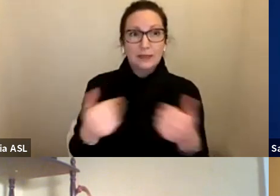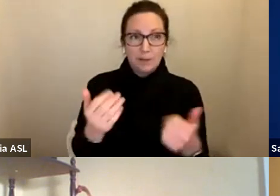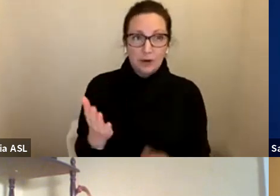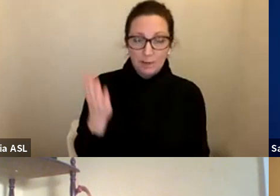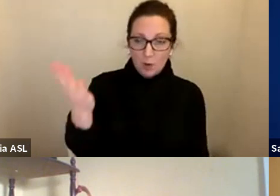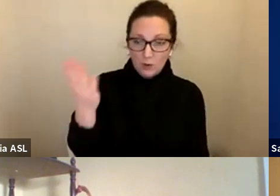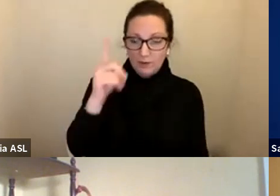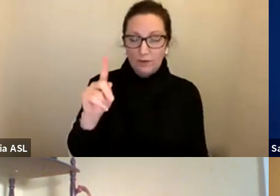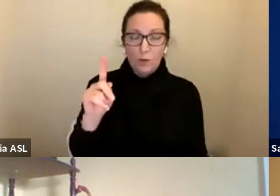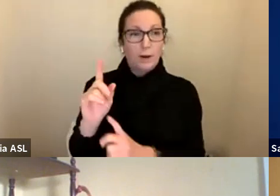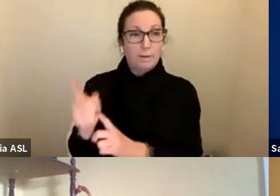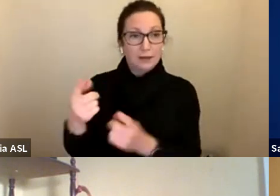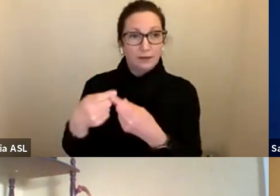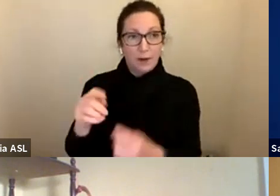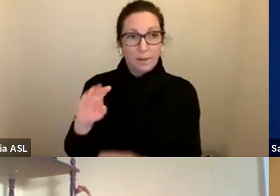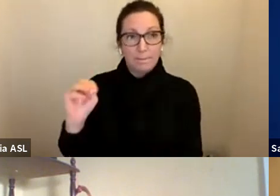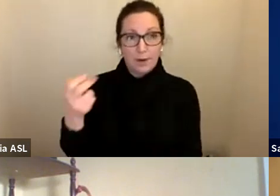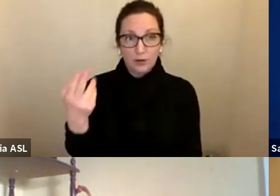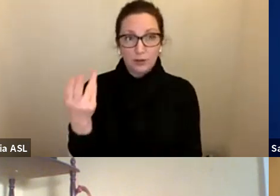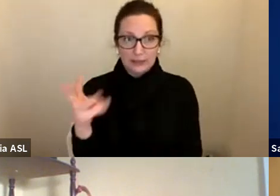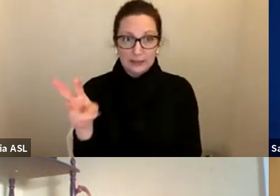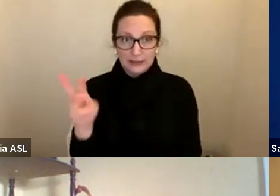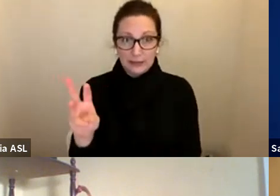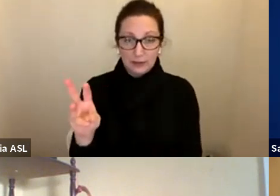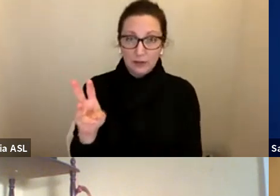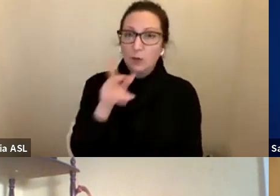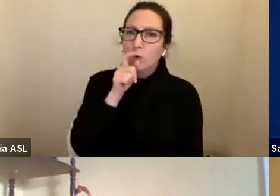16th. May I have the motion, please?